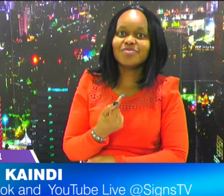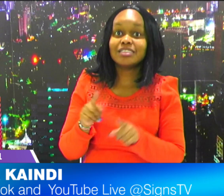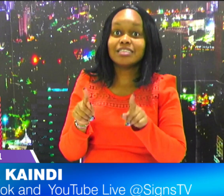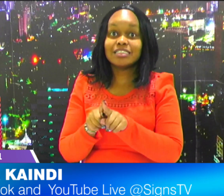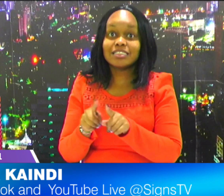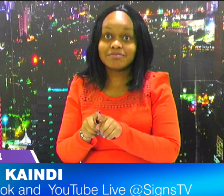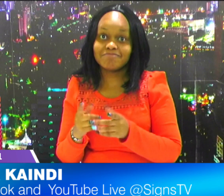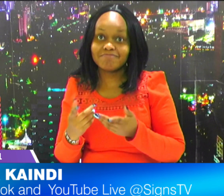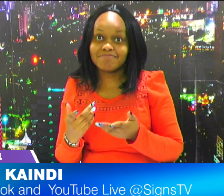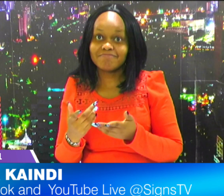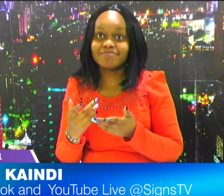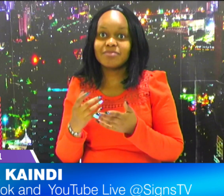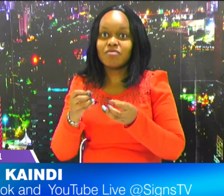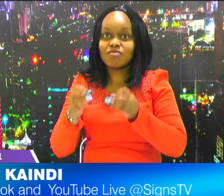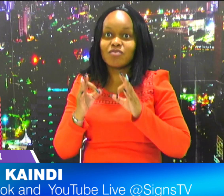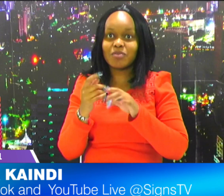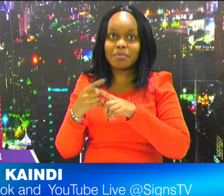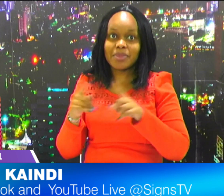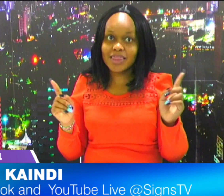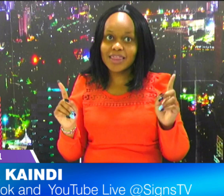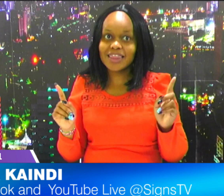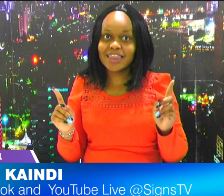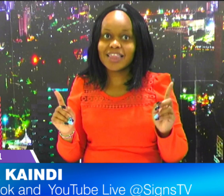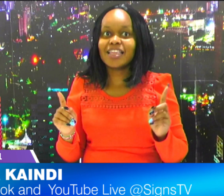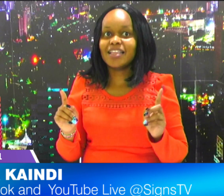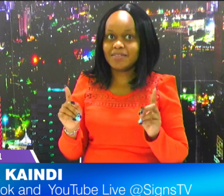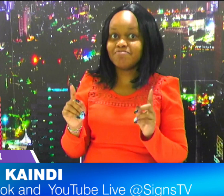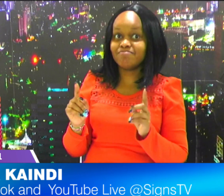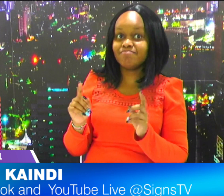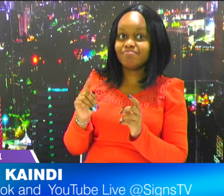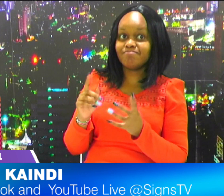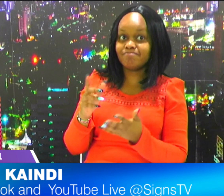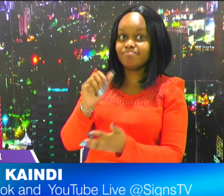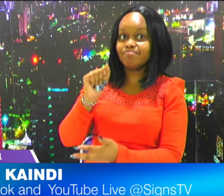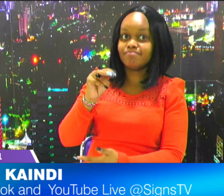granted bond 300,000 and surety amount,